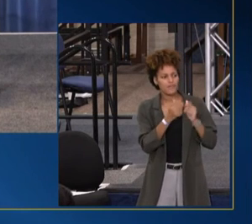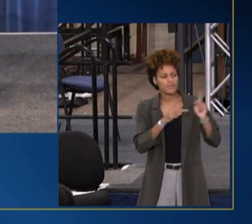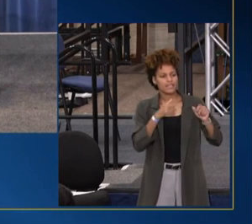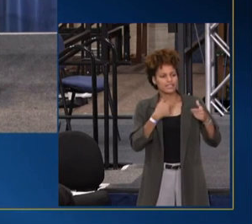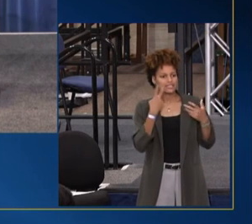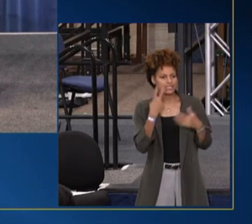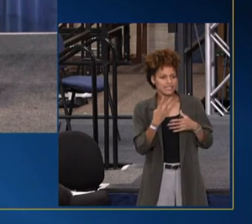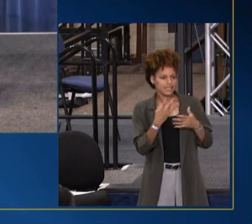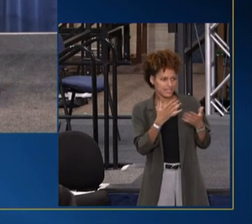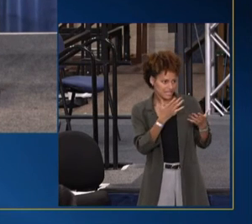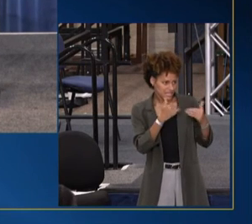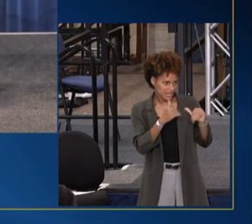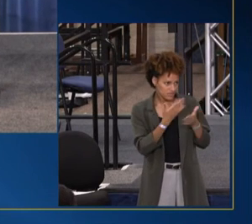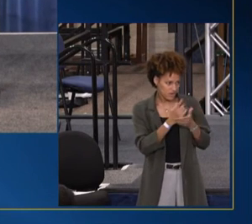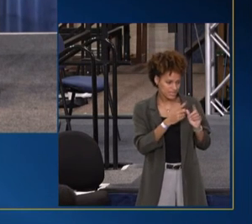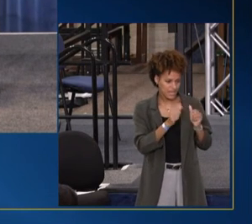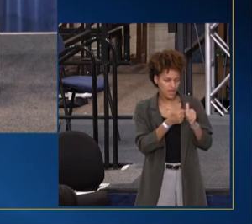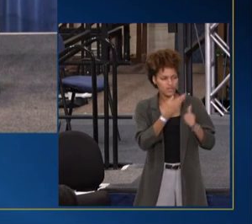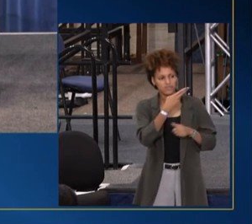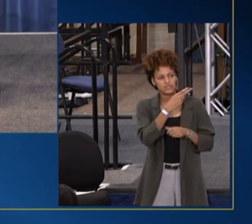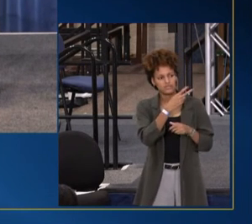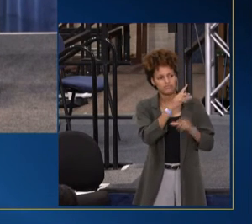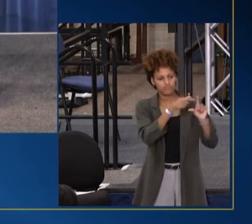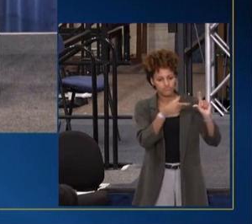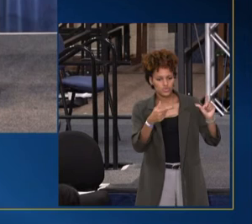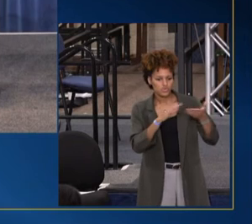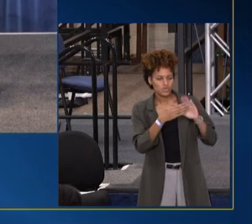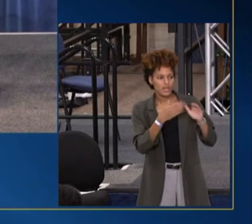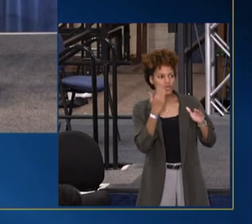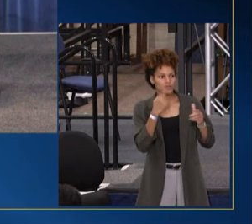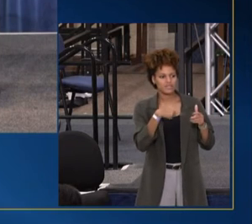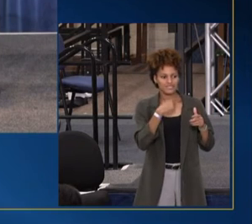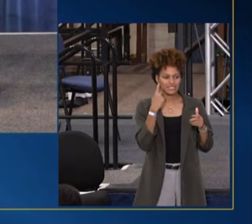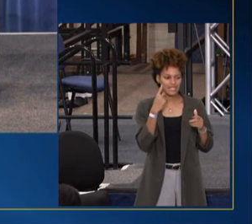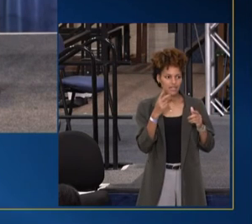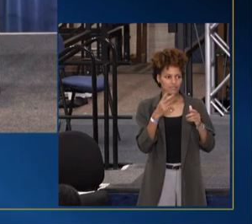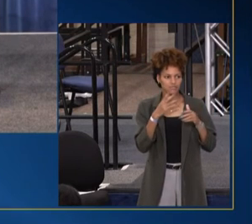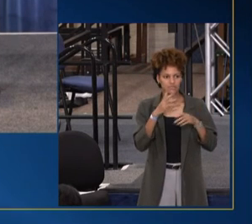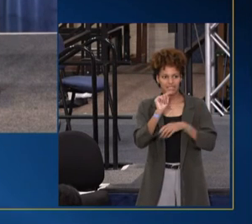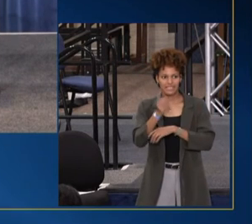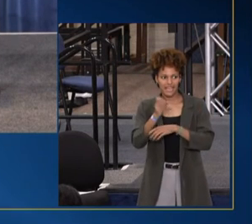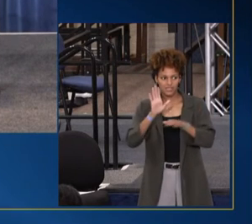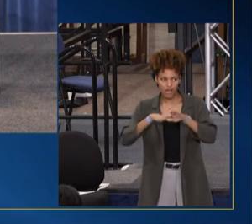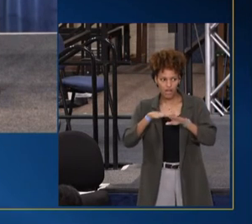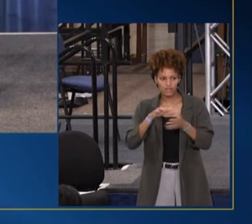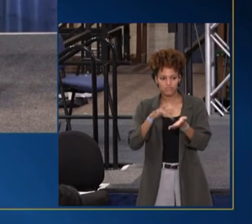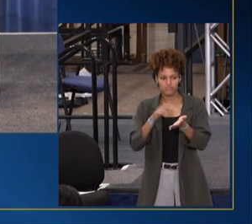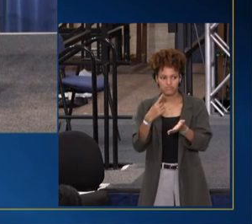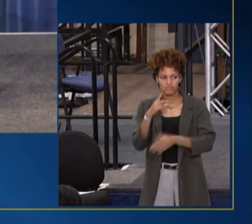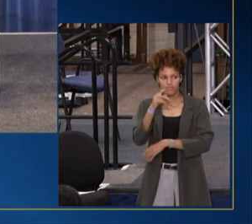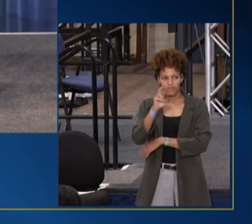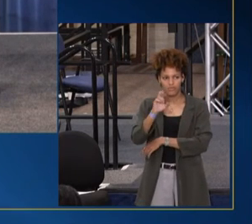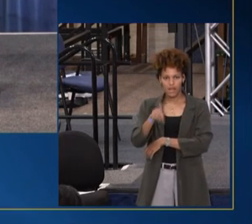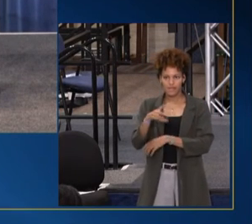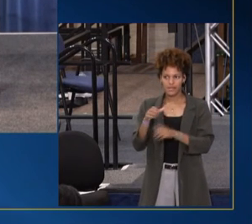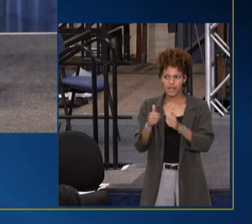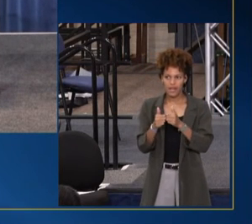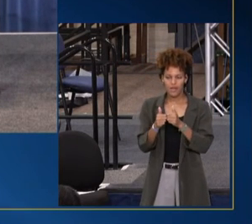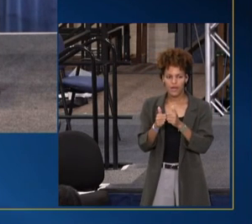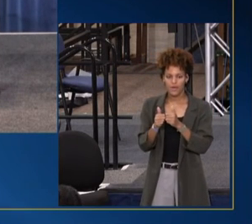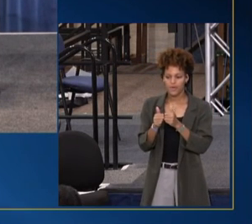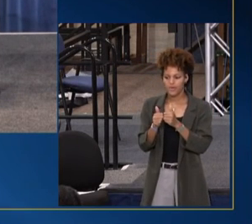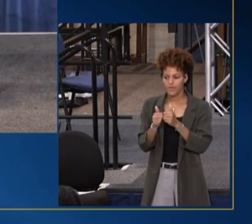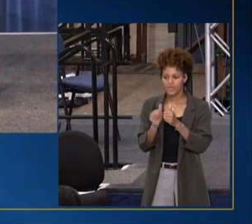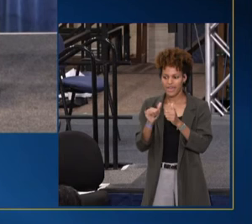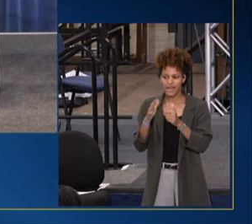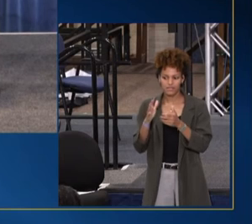in the LGBTQI community? And I know specifically, right, we're seeing attacks on PrEP, right, in the courts, and we're seeing the coverage being